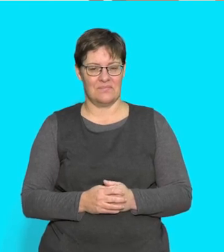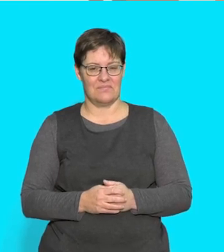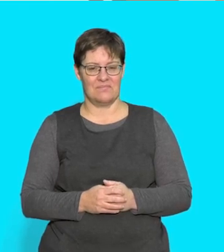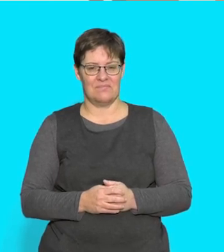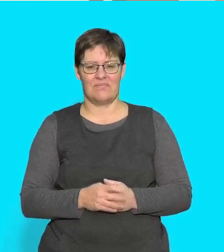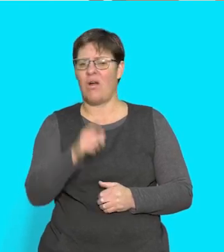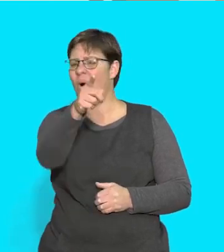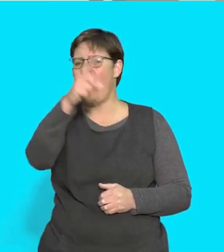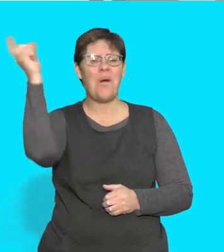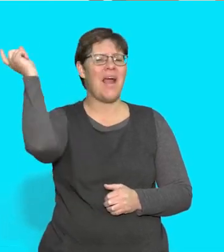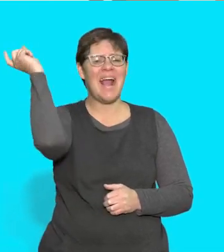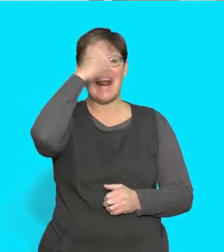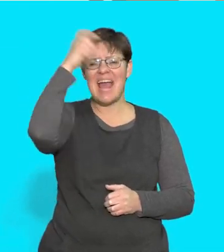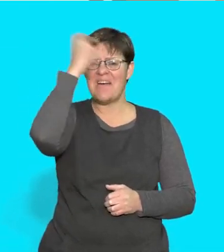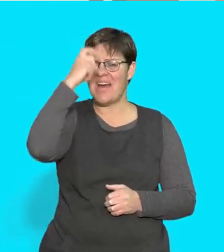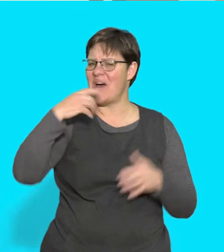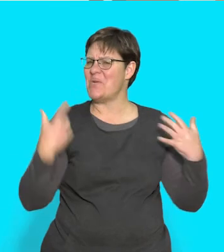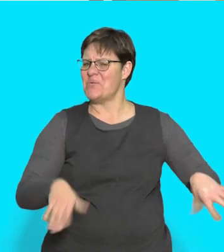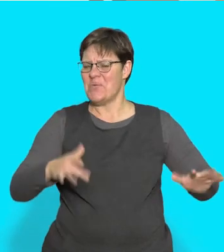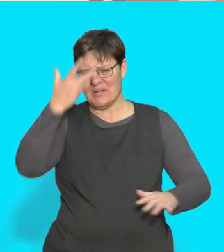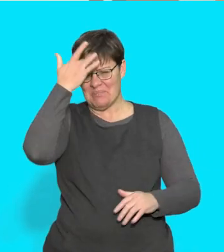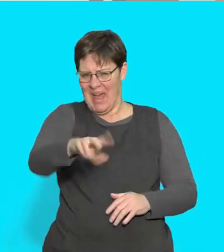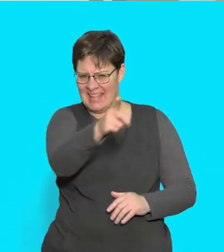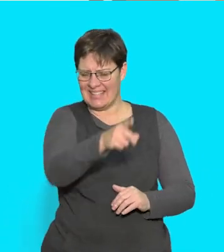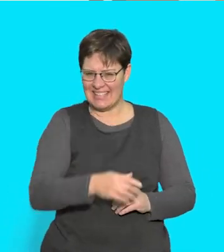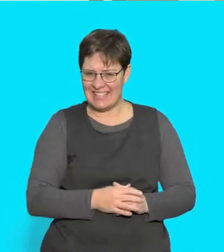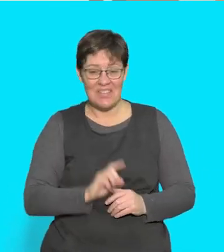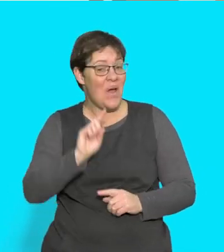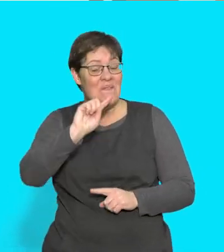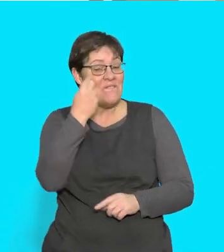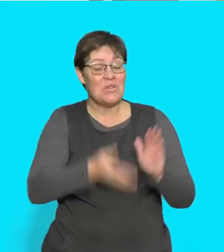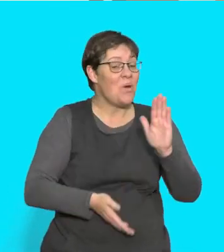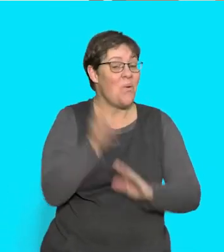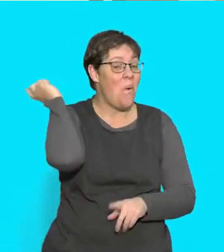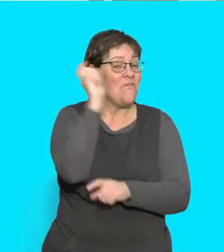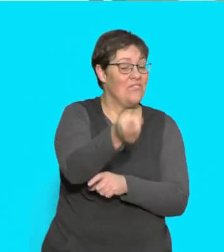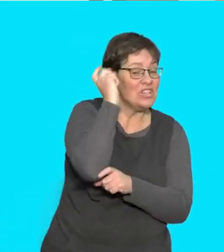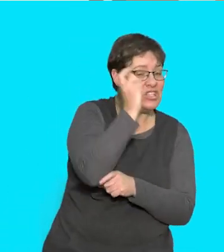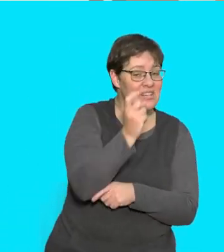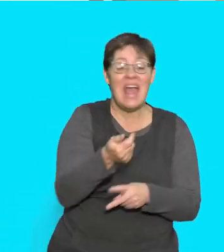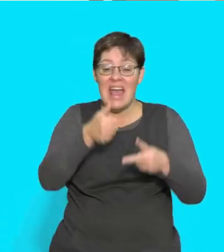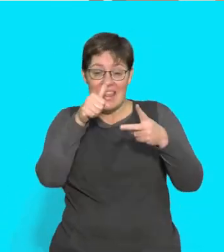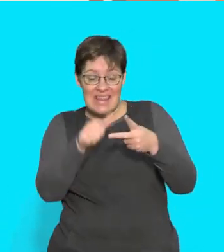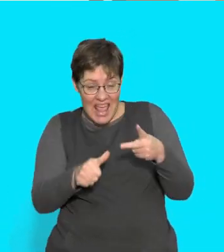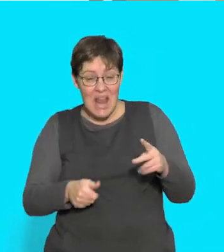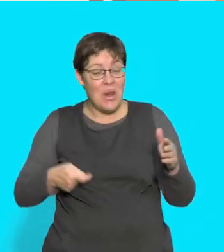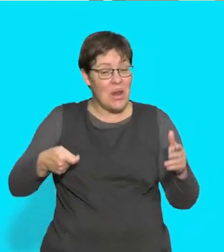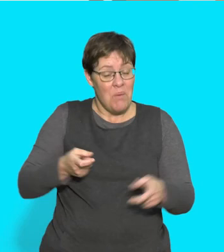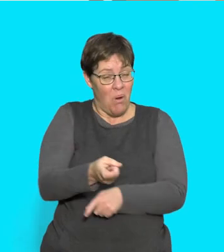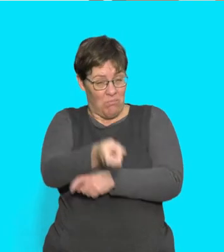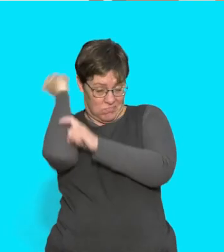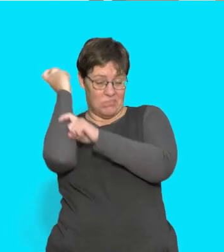You are so smart. First I went fishing. Then I caught a big